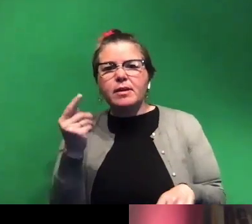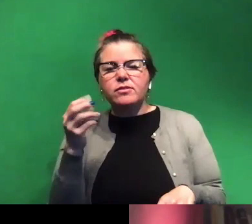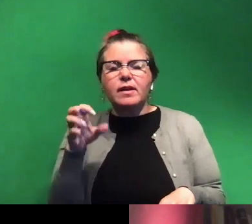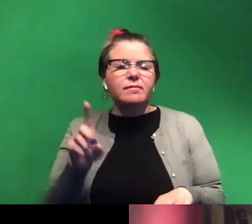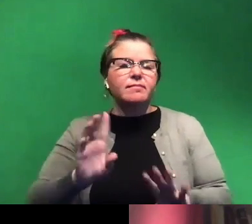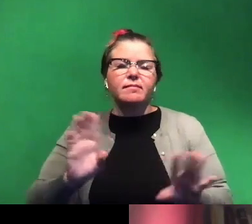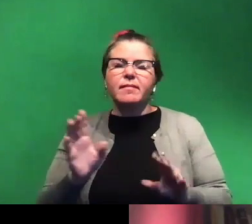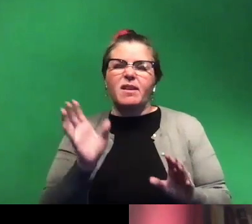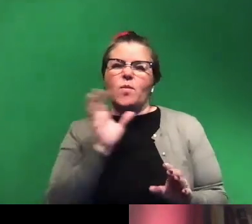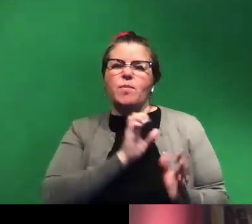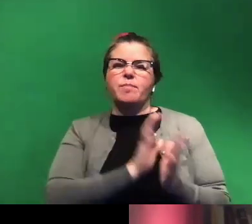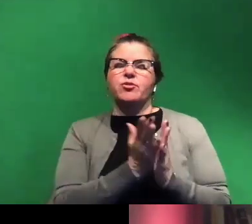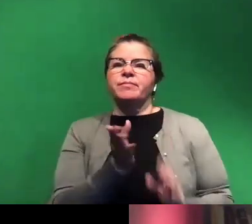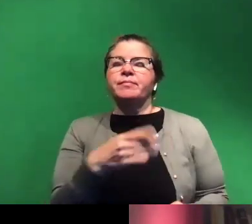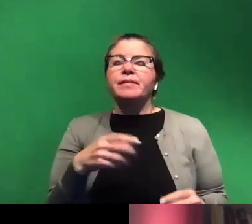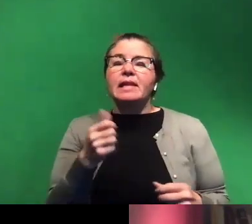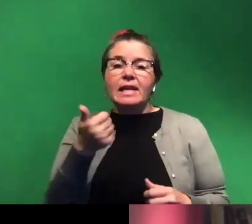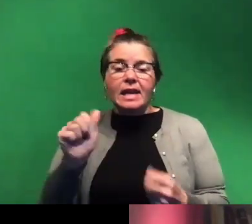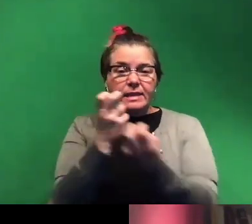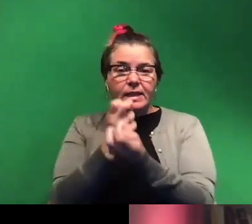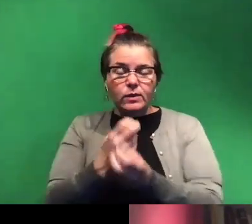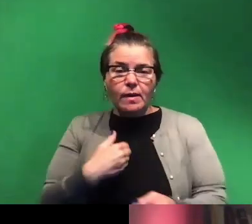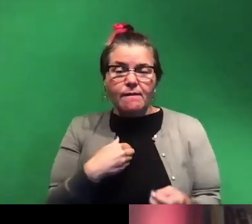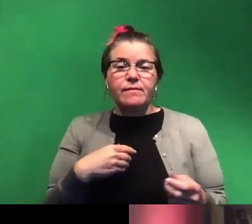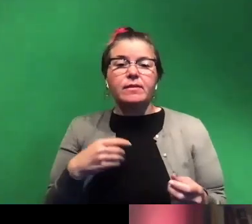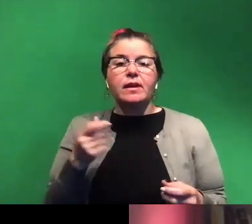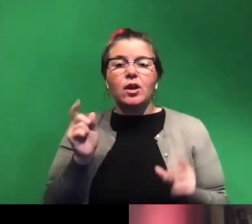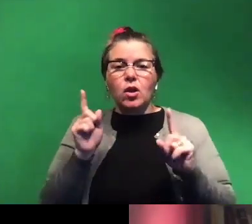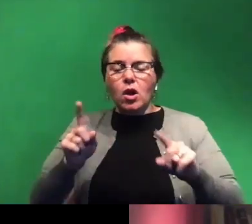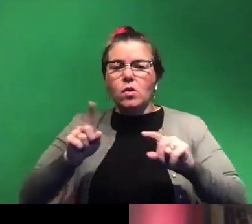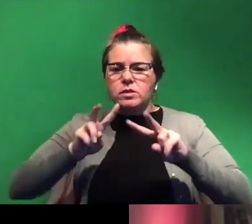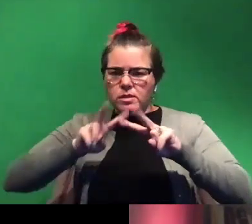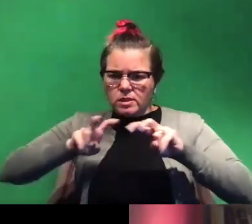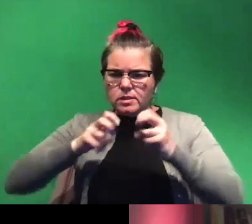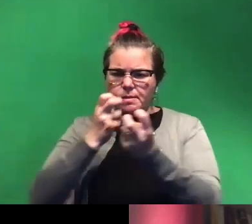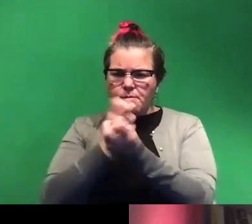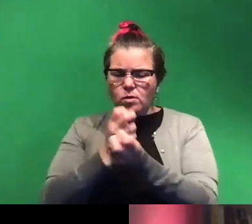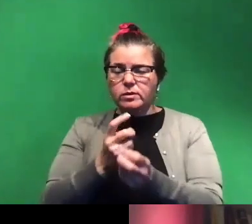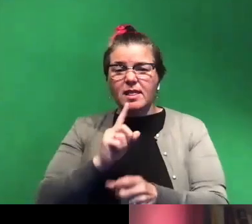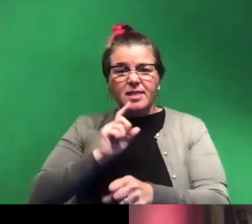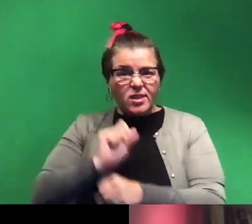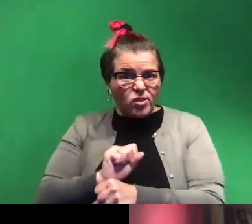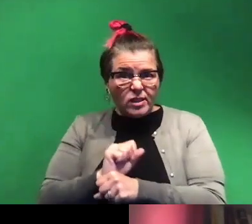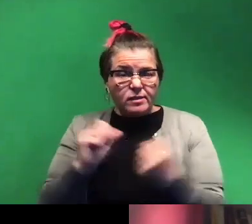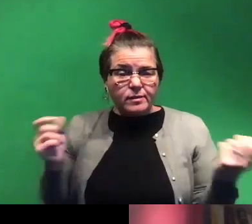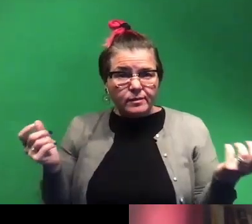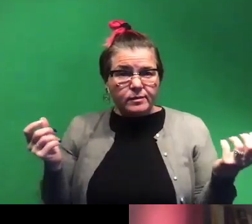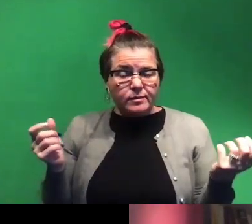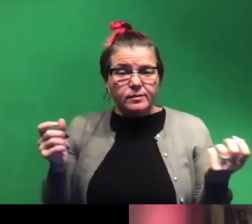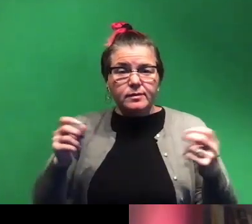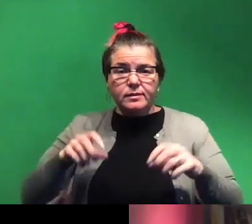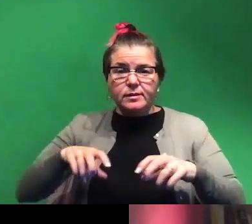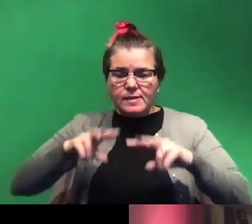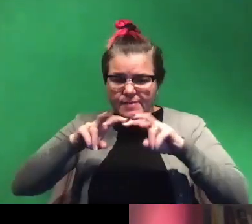any skeleton that you have, we now can really go into the bones, sometimes literally, draw out aspects